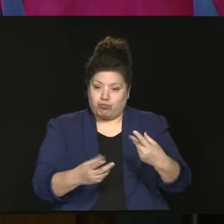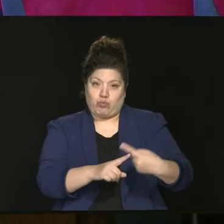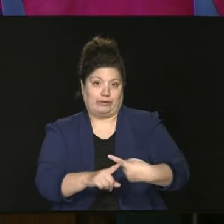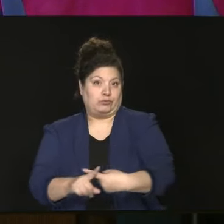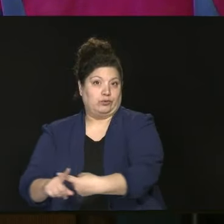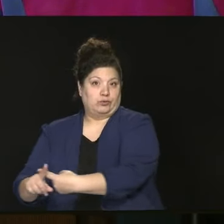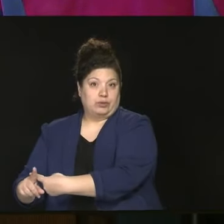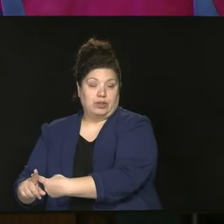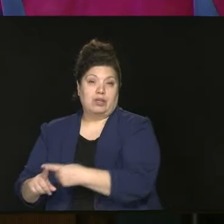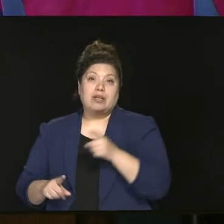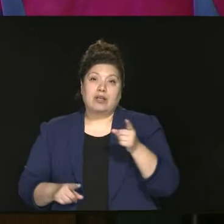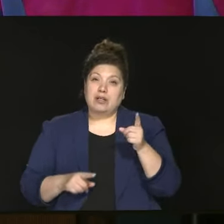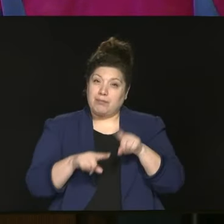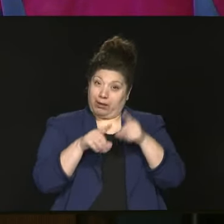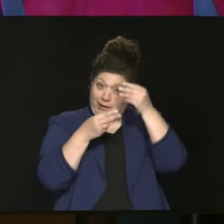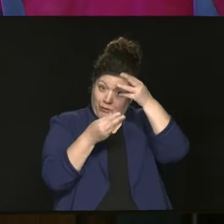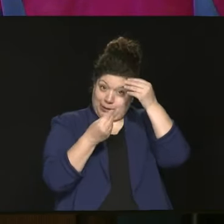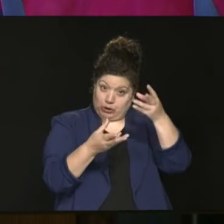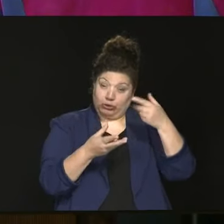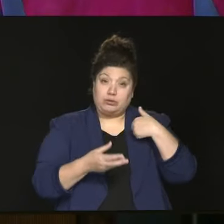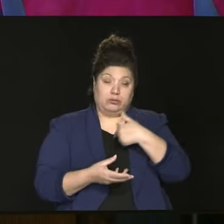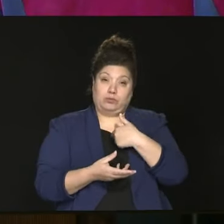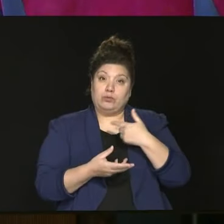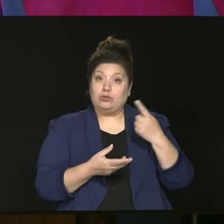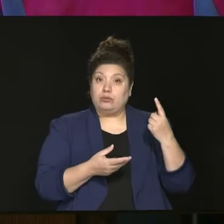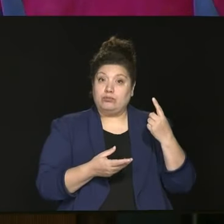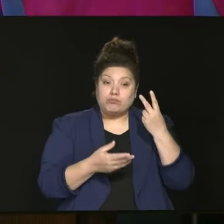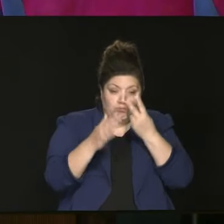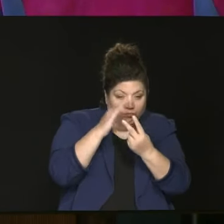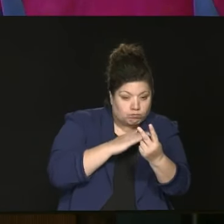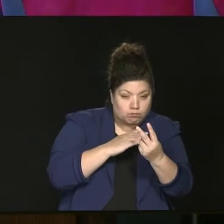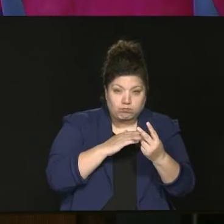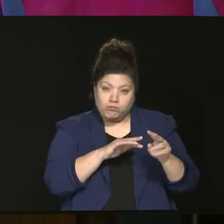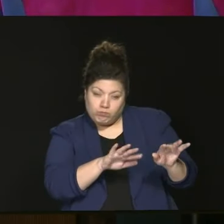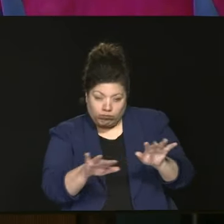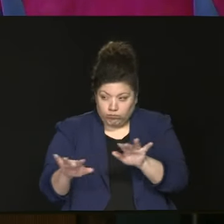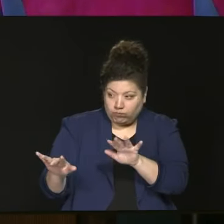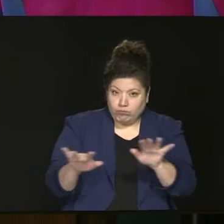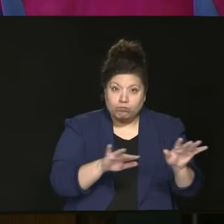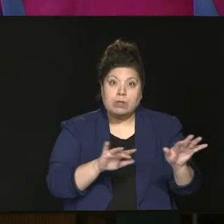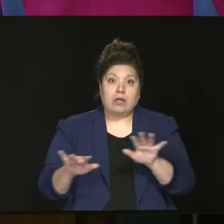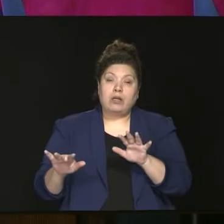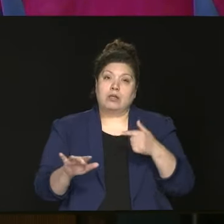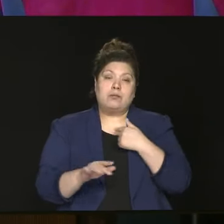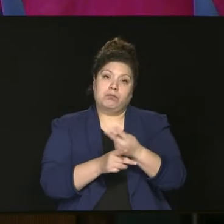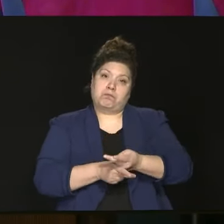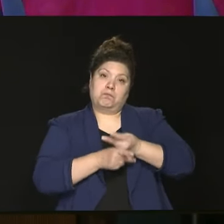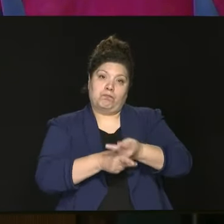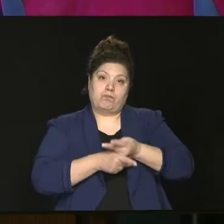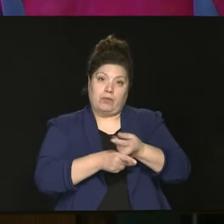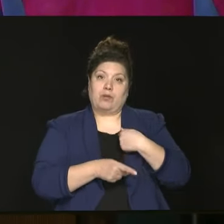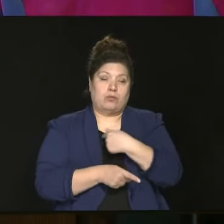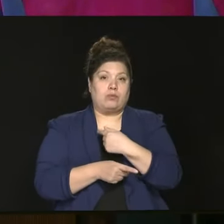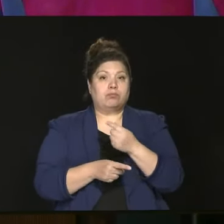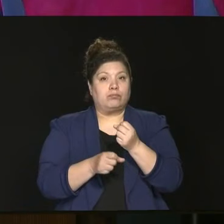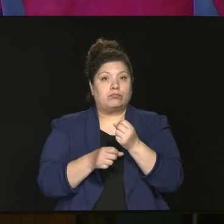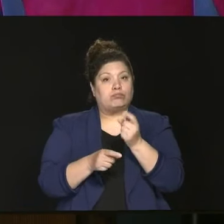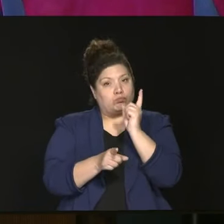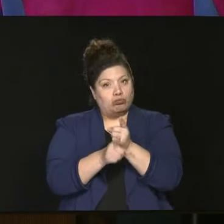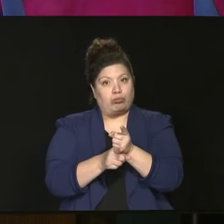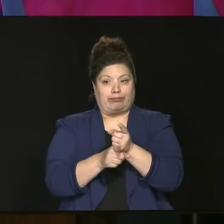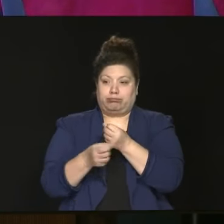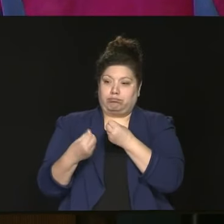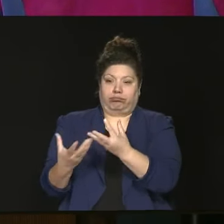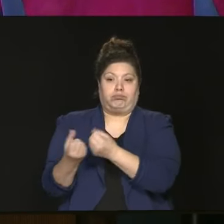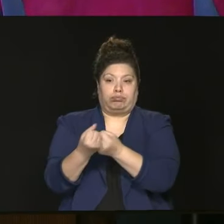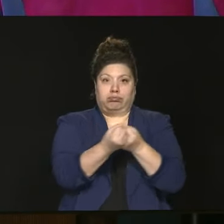in and, of course, work with all of our partners to make sure that we're providing that right bridge to get through this. My